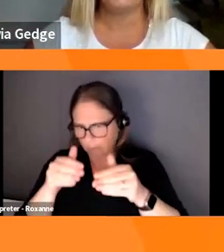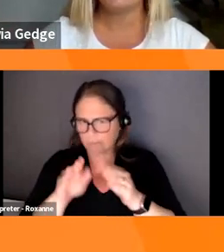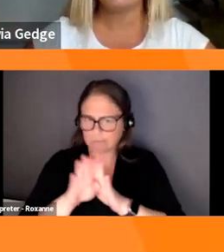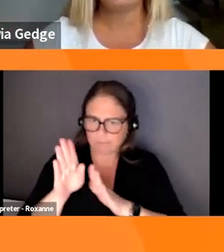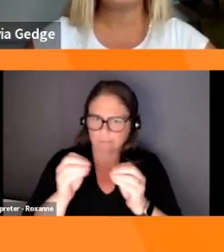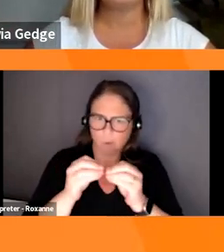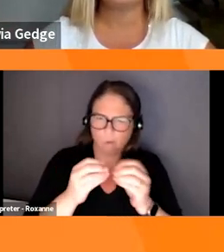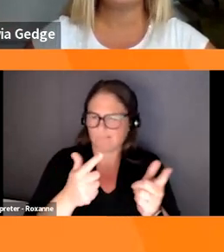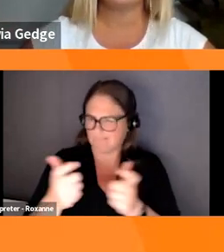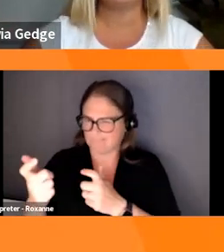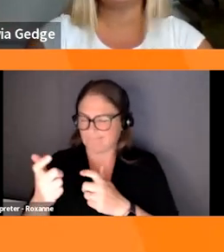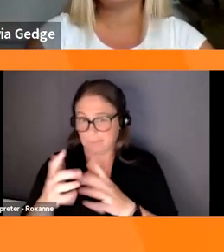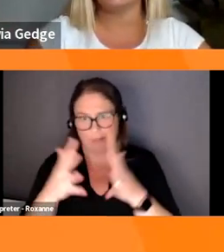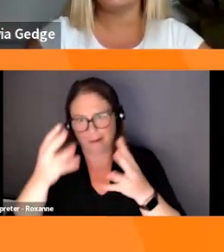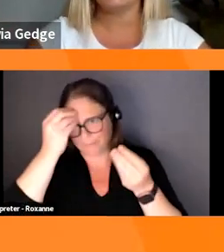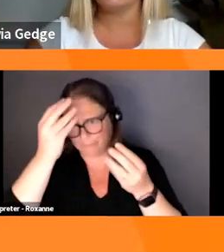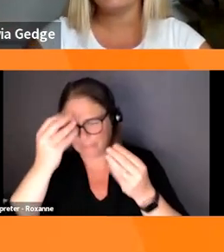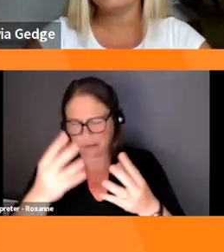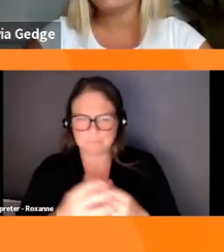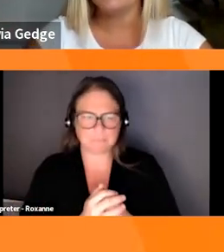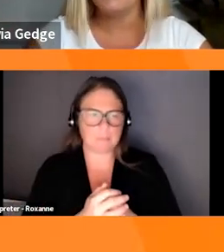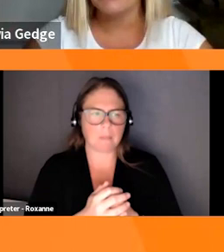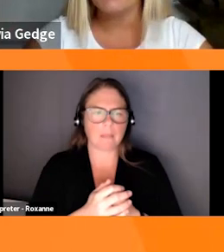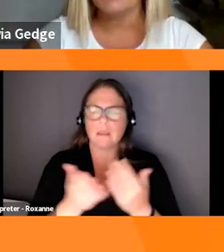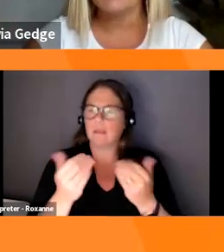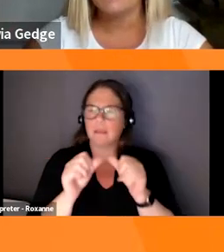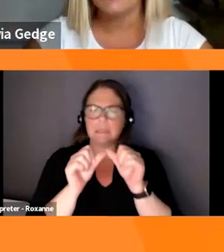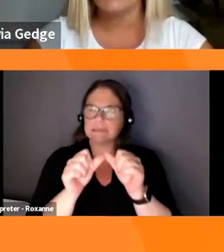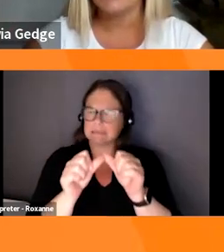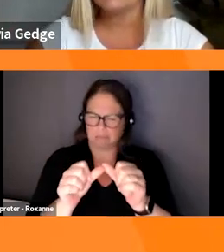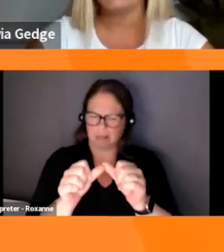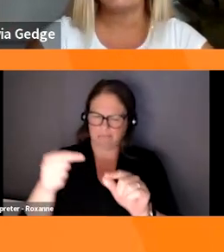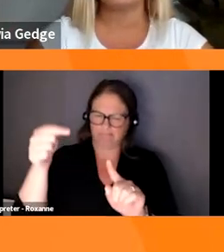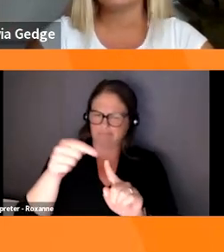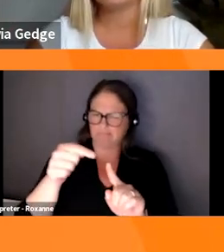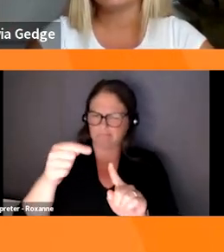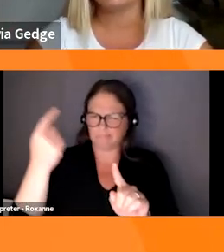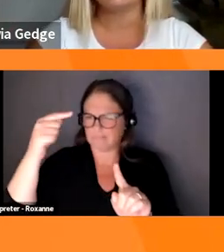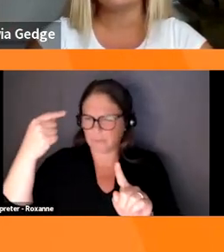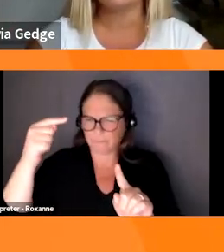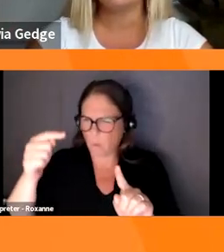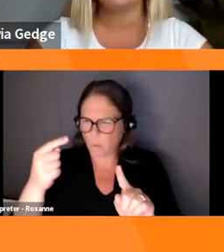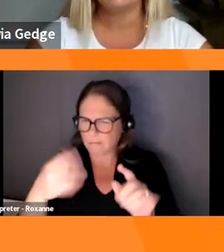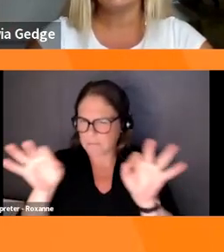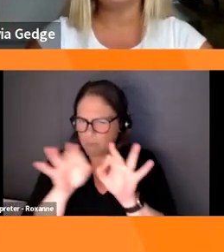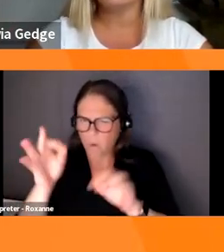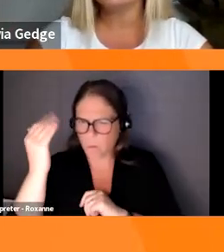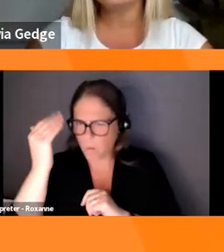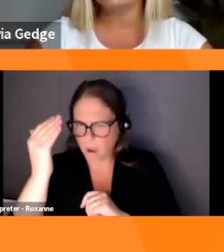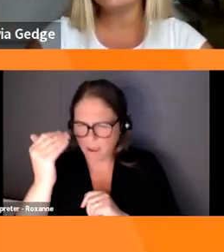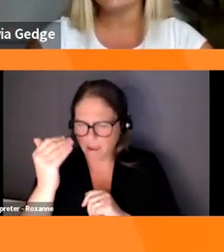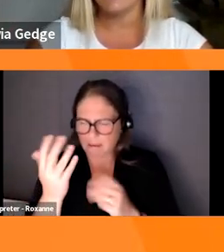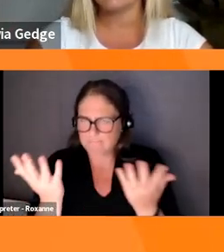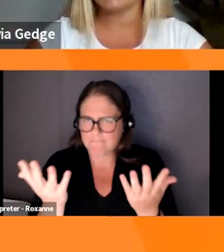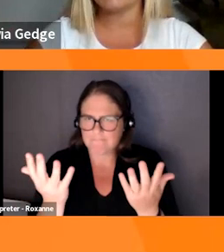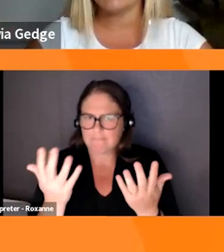So why sustainability? Why are we here today? Why do we care about sustainability? And why do